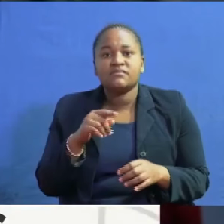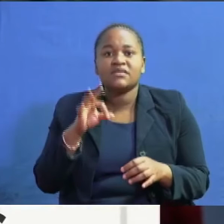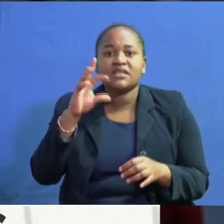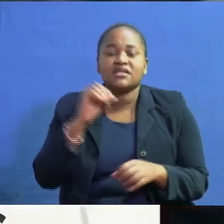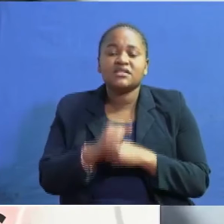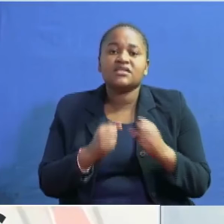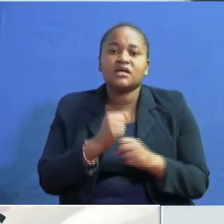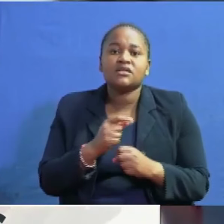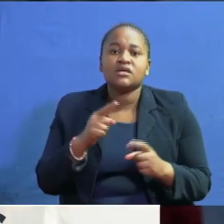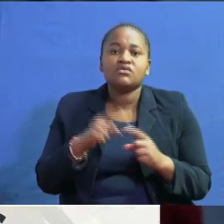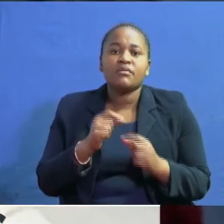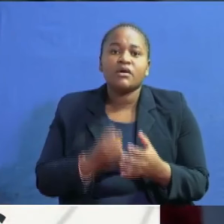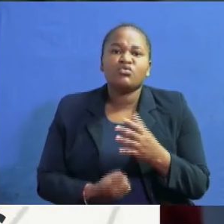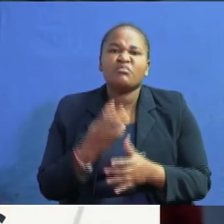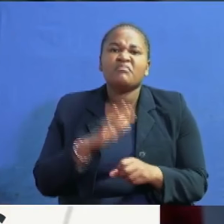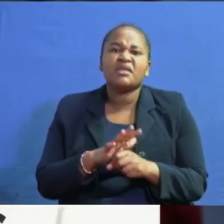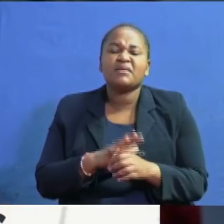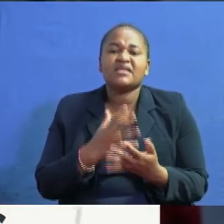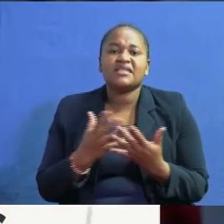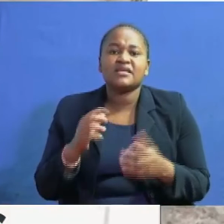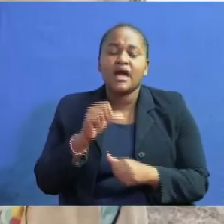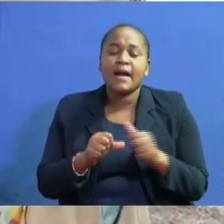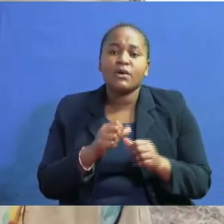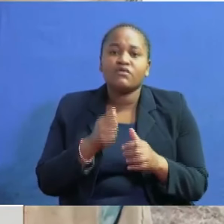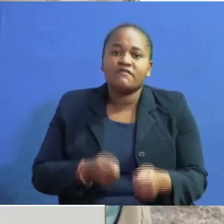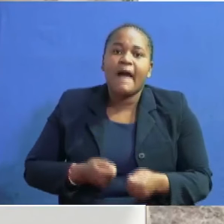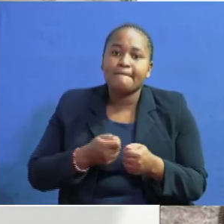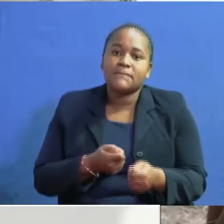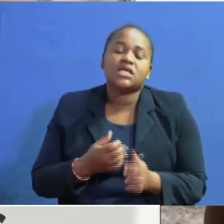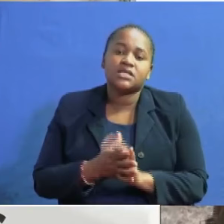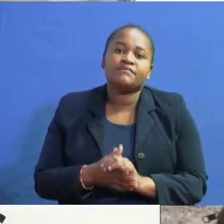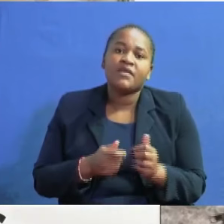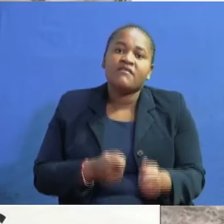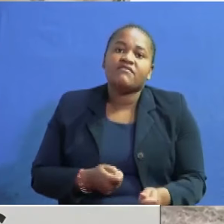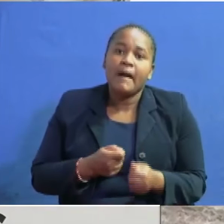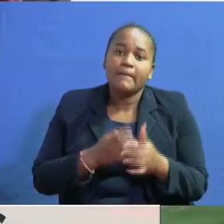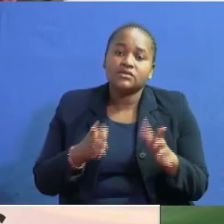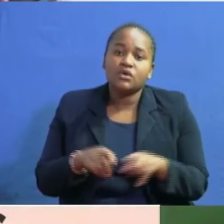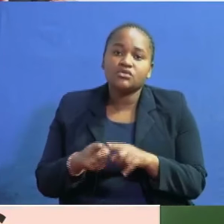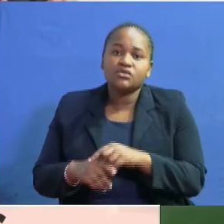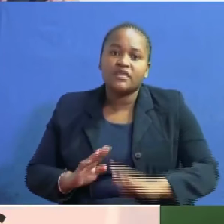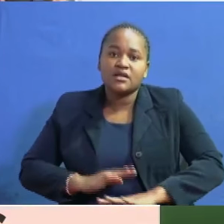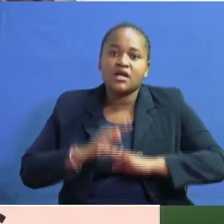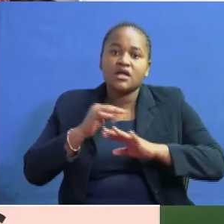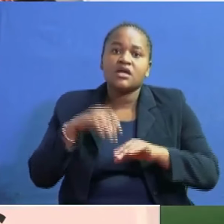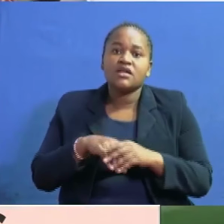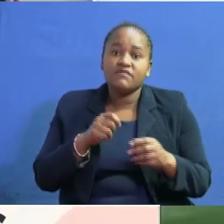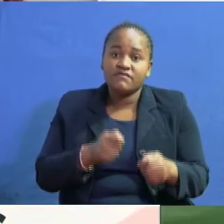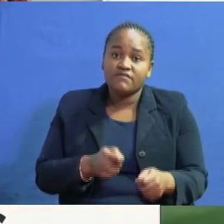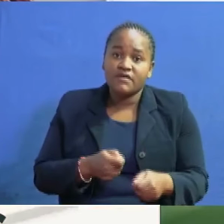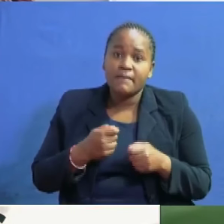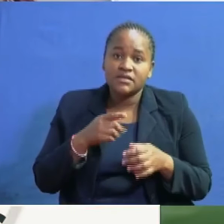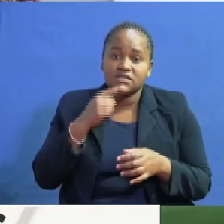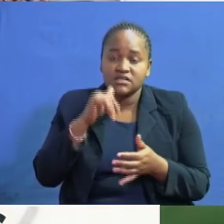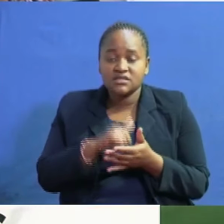30, tumezidua mambo mengi kuhusu ukulima. Farmers present expressed their satisfaction in organic food,